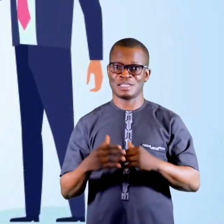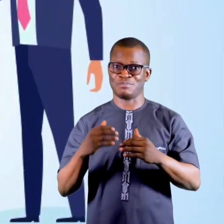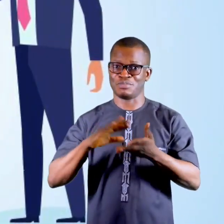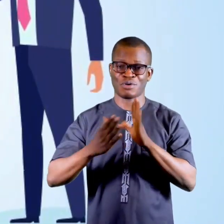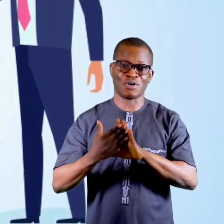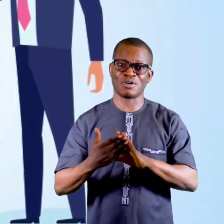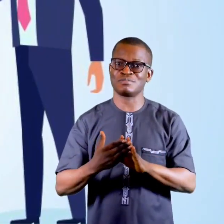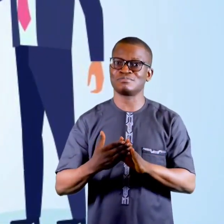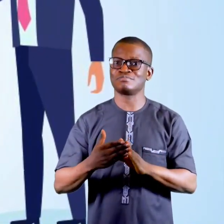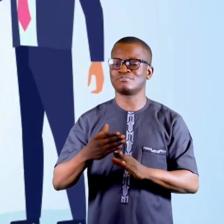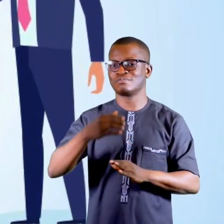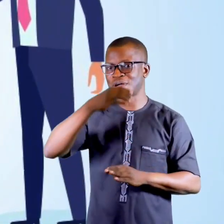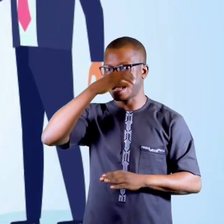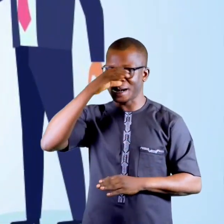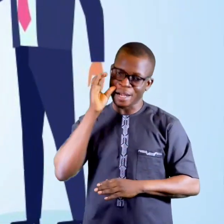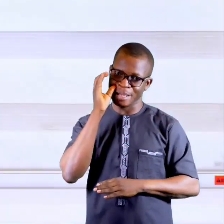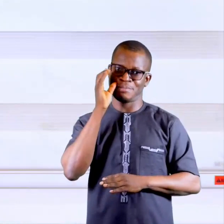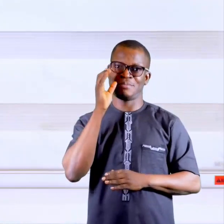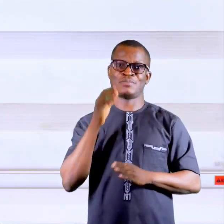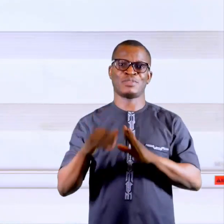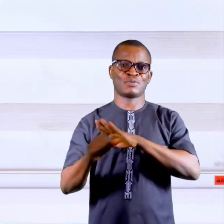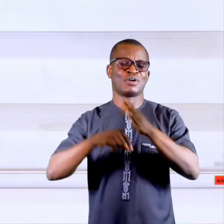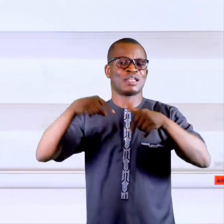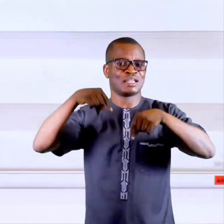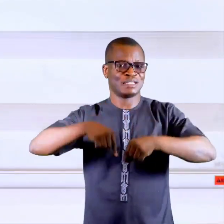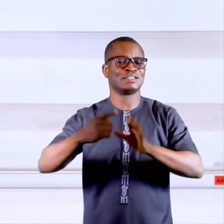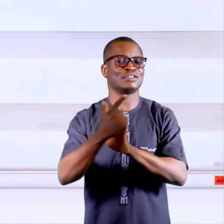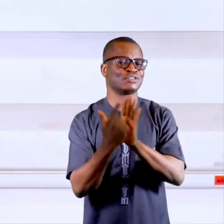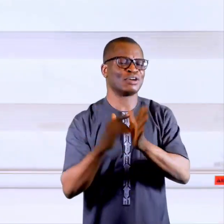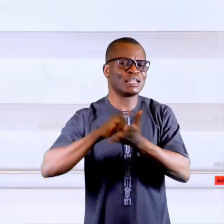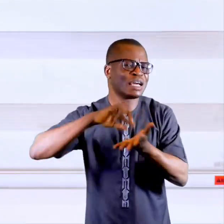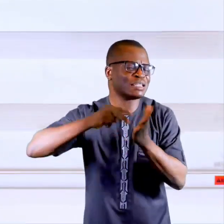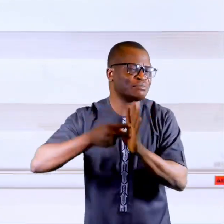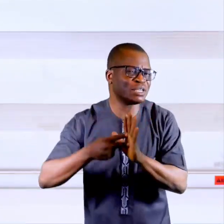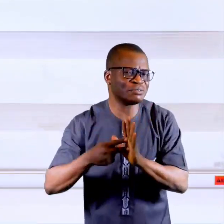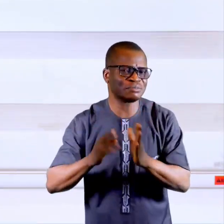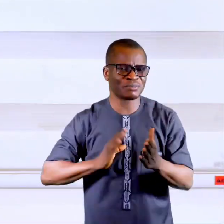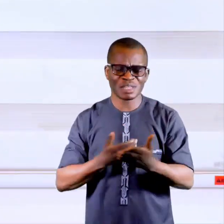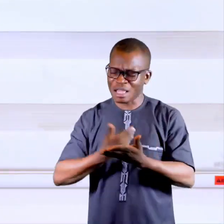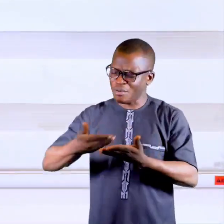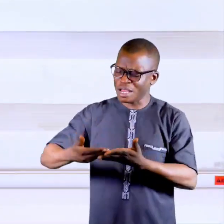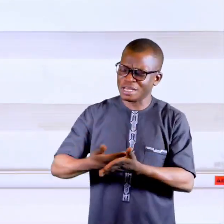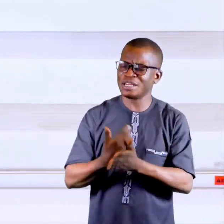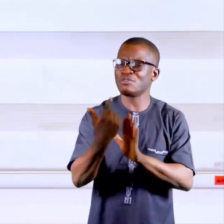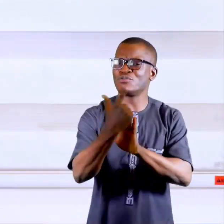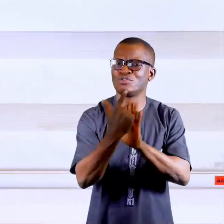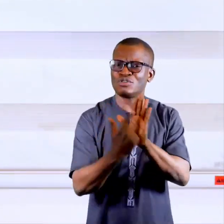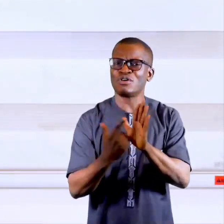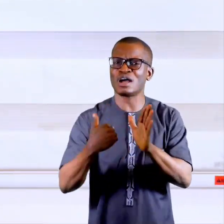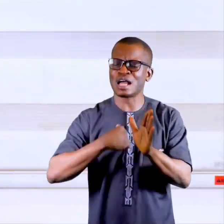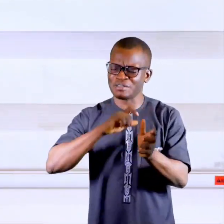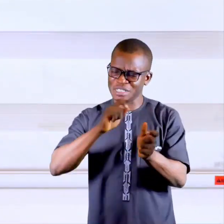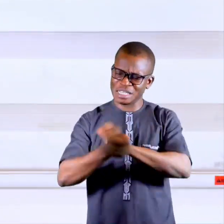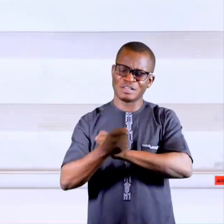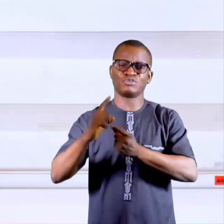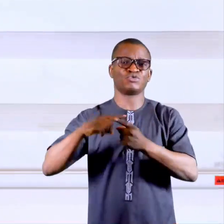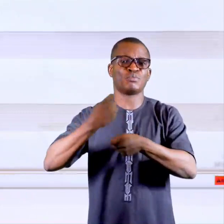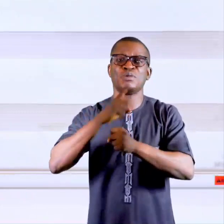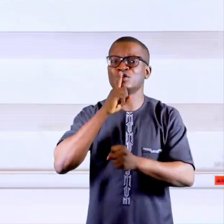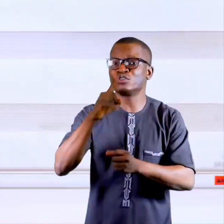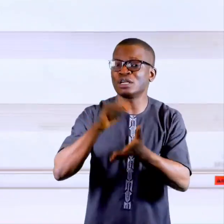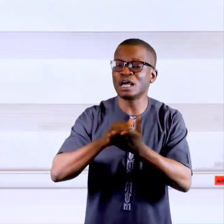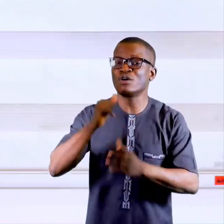now criminalized under this act. So these are some of the things that our new law has done to make sure